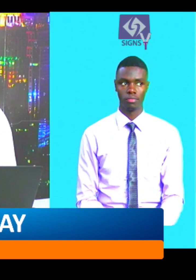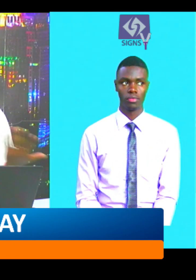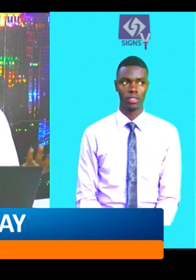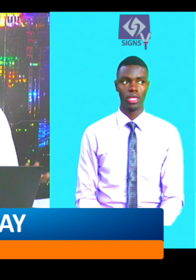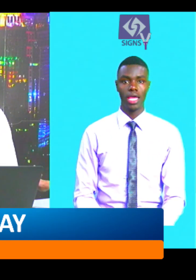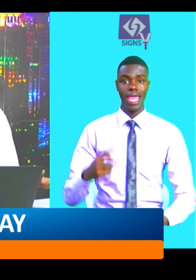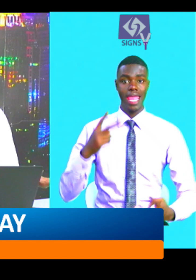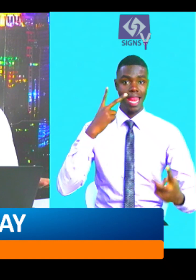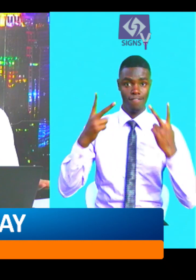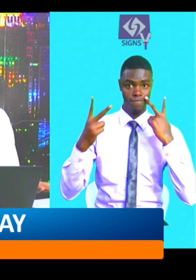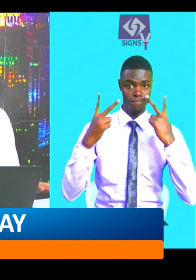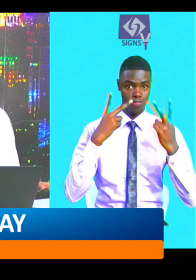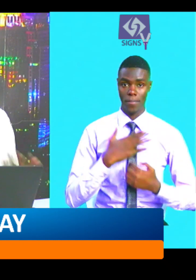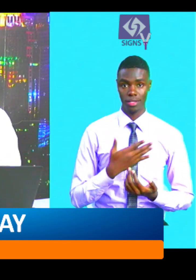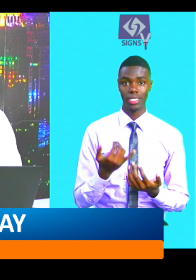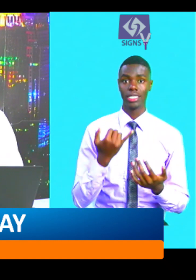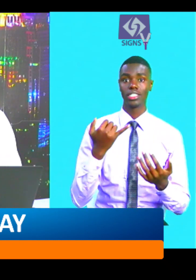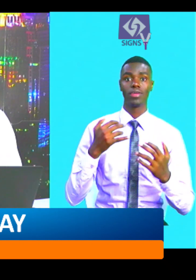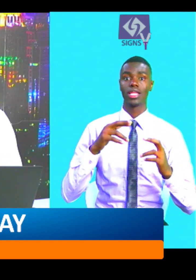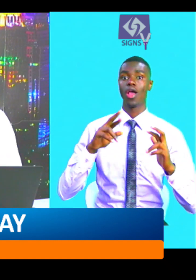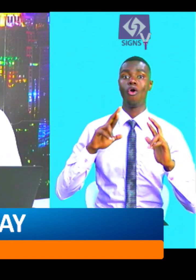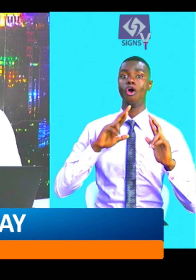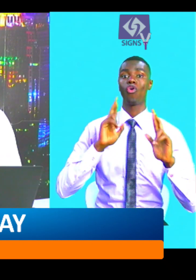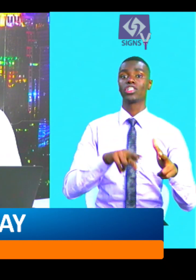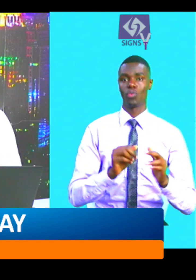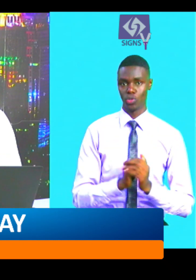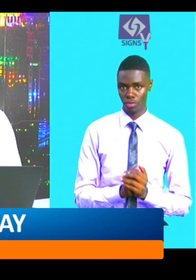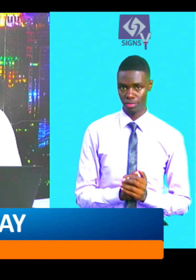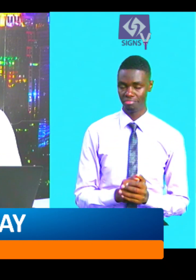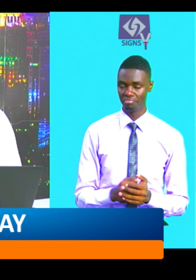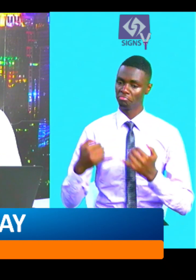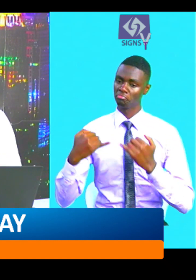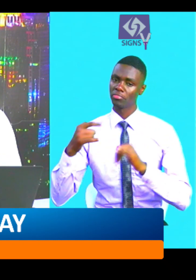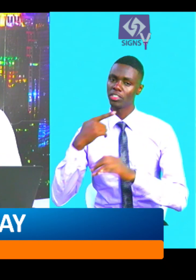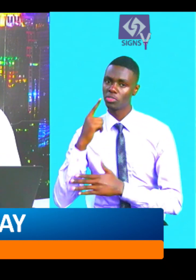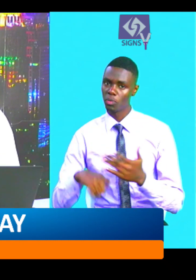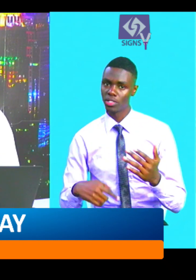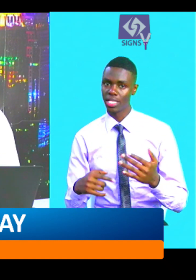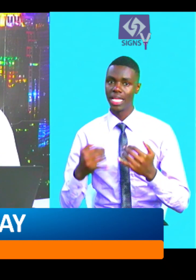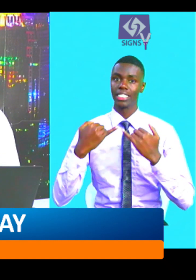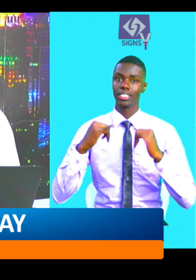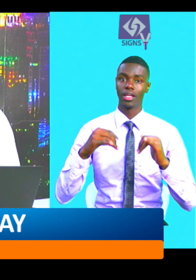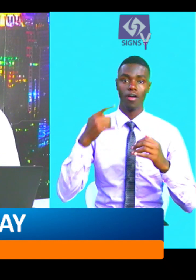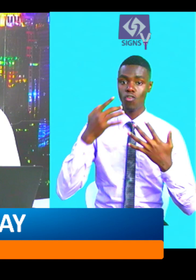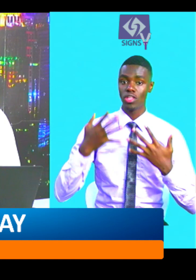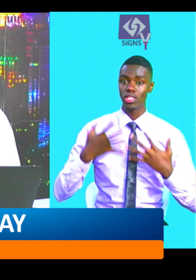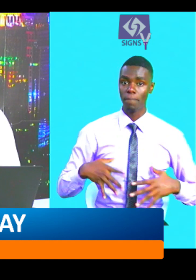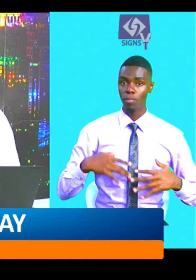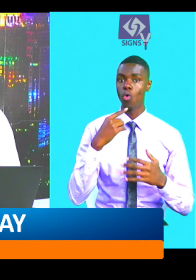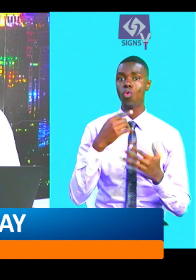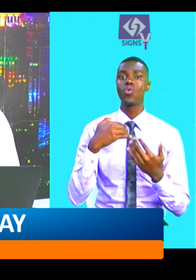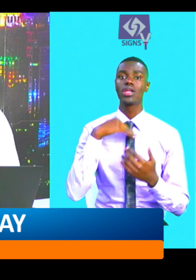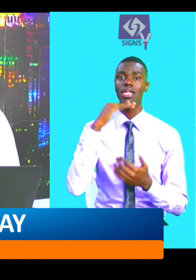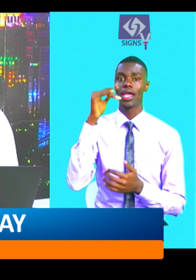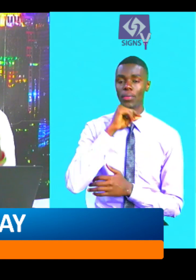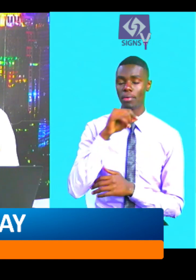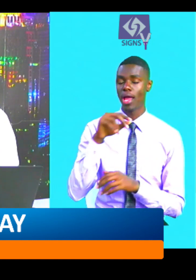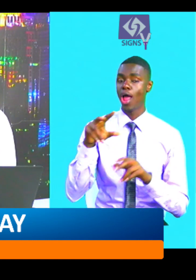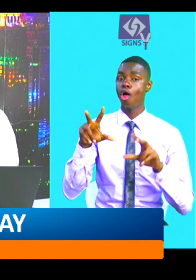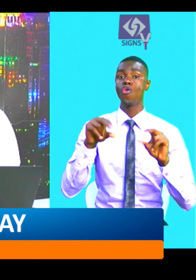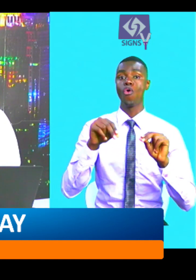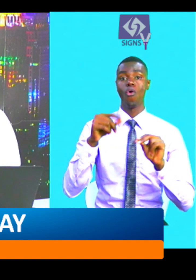Yes. The opposition is trying to cry foul, Yes. over something that is